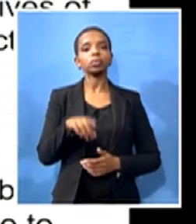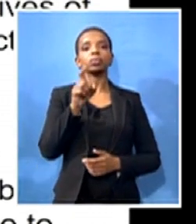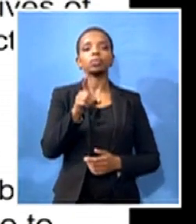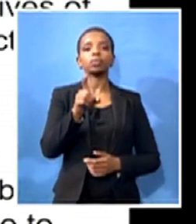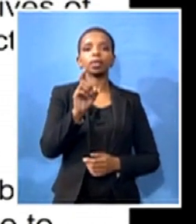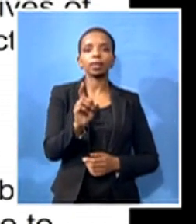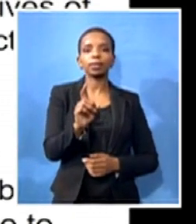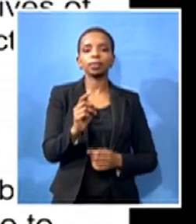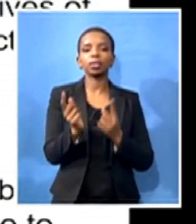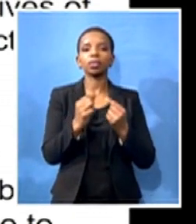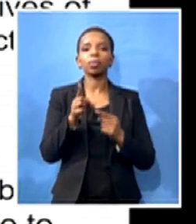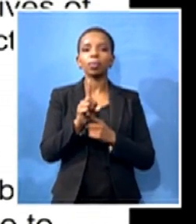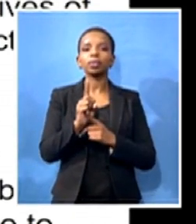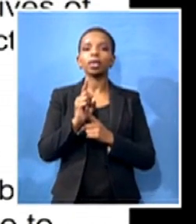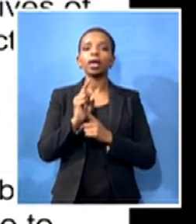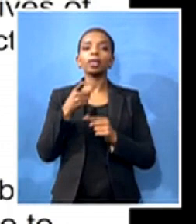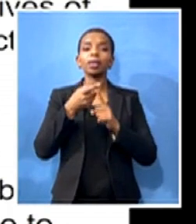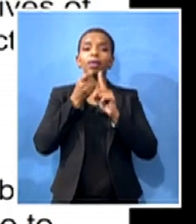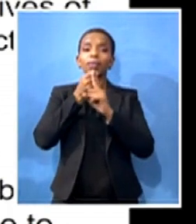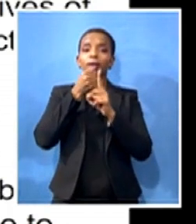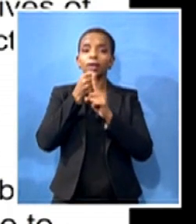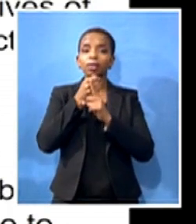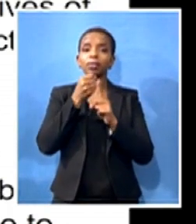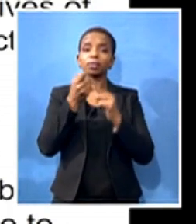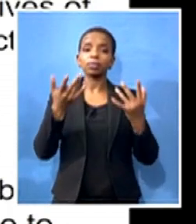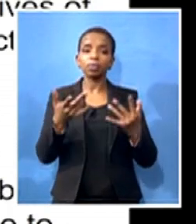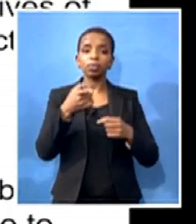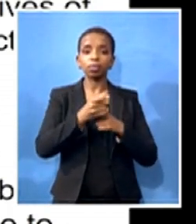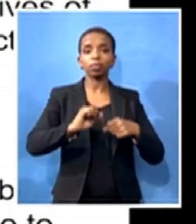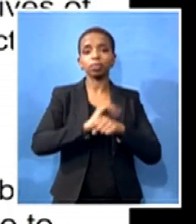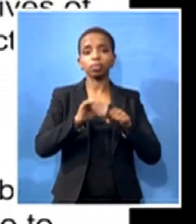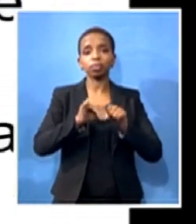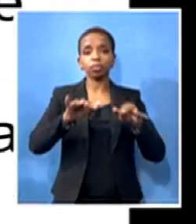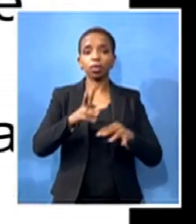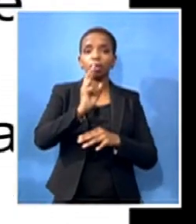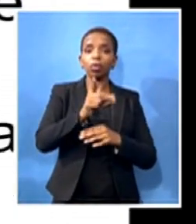as well as strengthen a rights-based framework. Next slide.